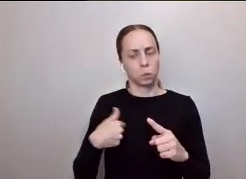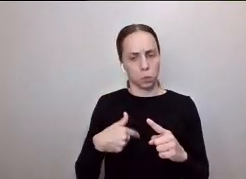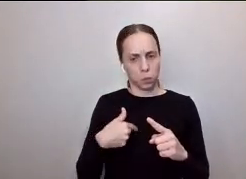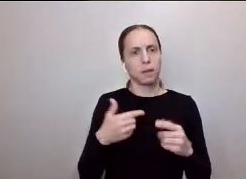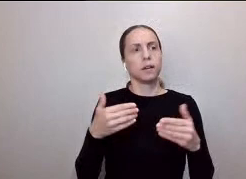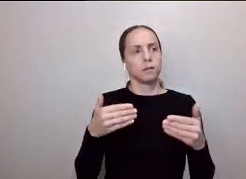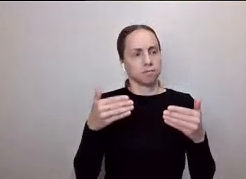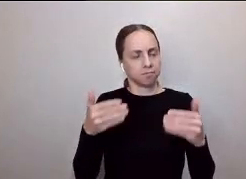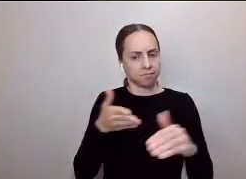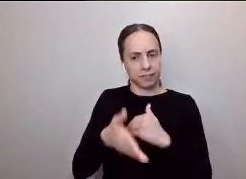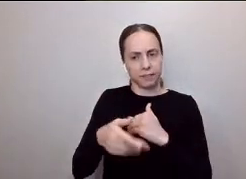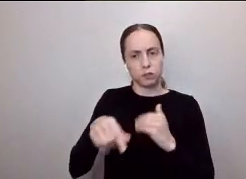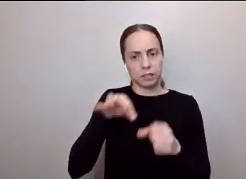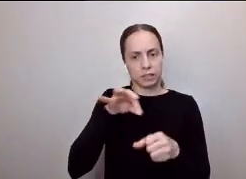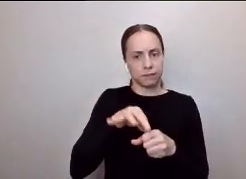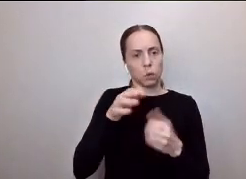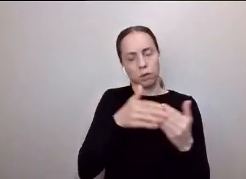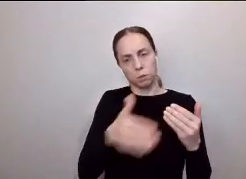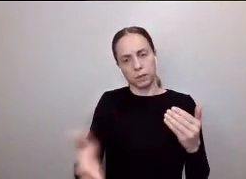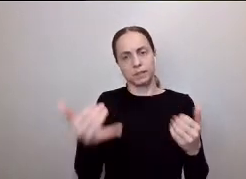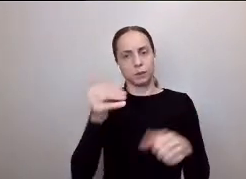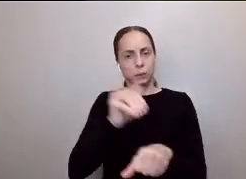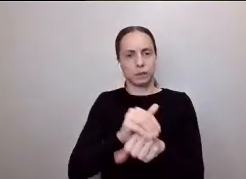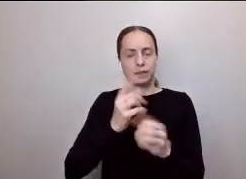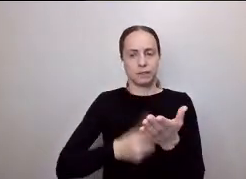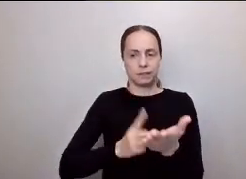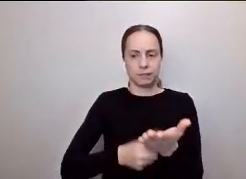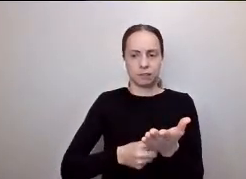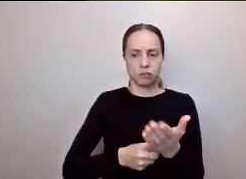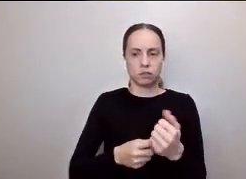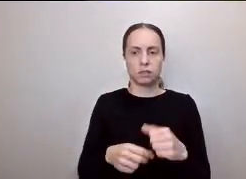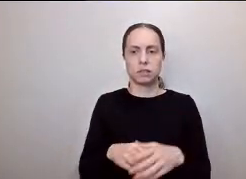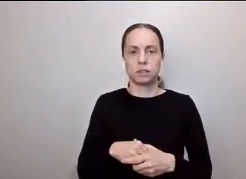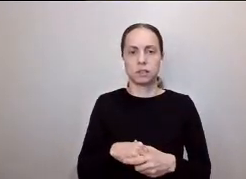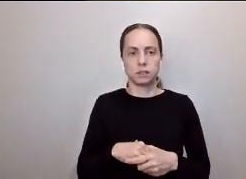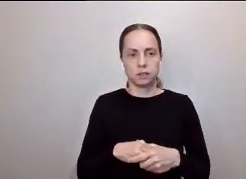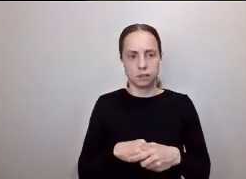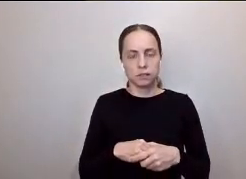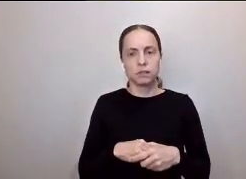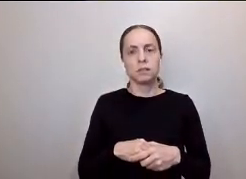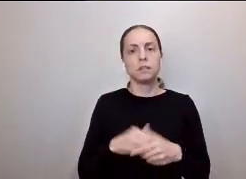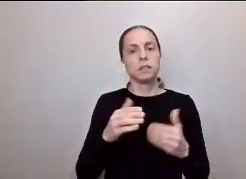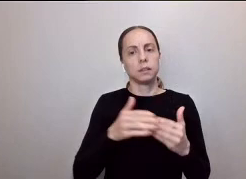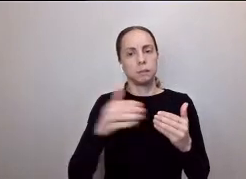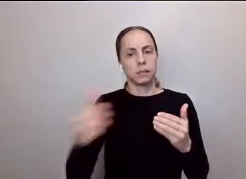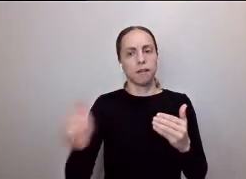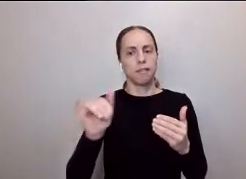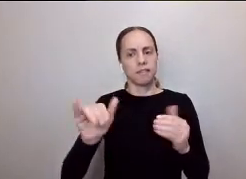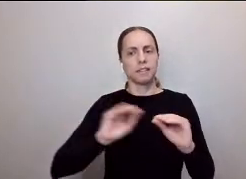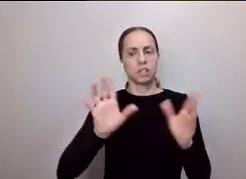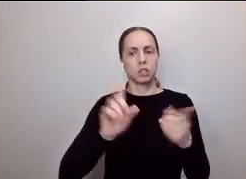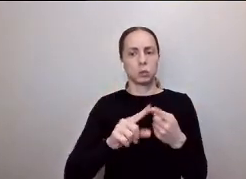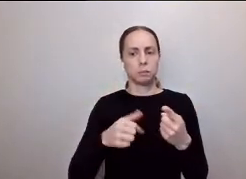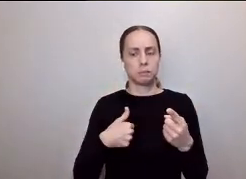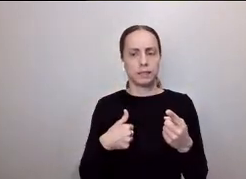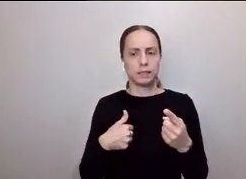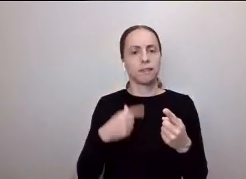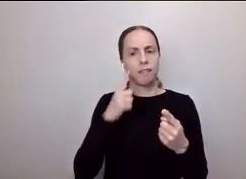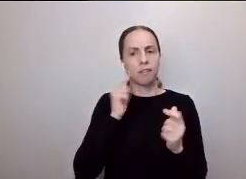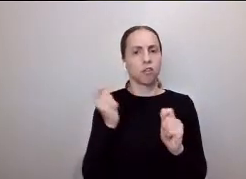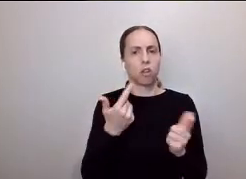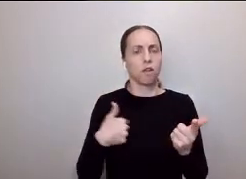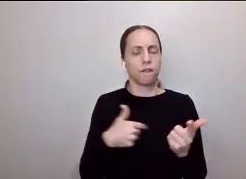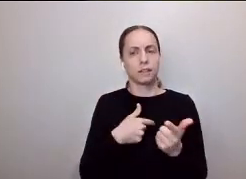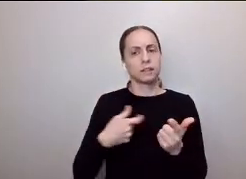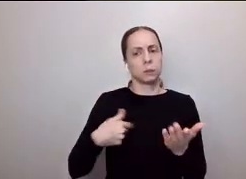of tonight's discussion and beyond, you know, it's clear to me, and I think to all of us, that we have to transform